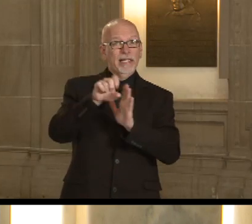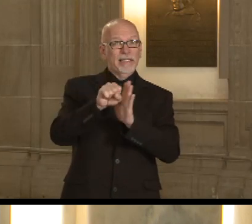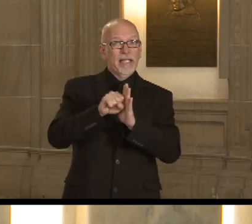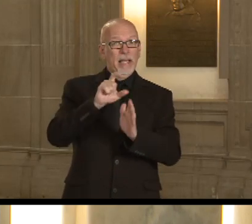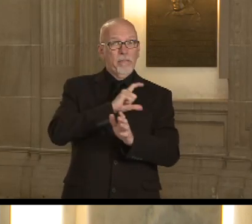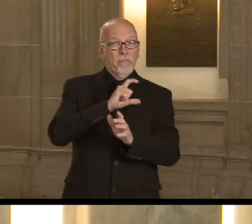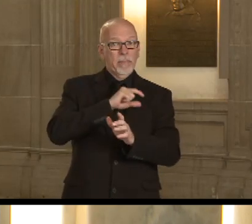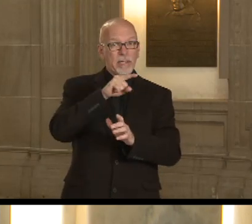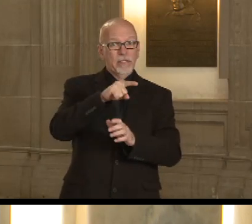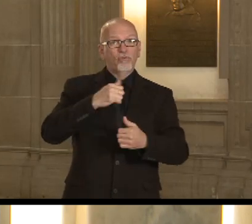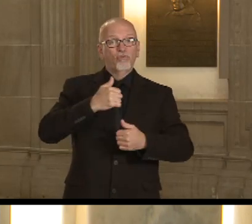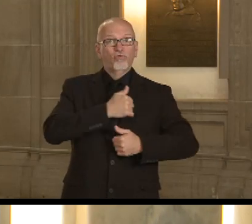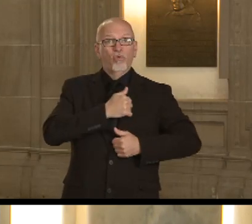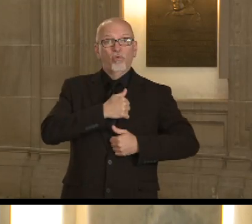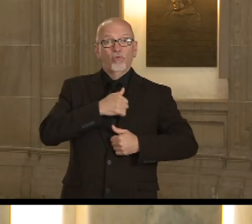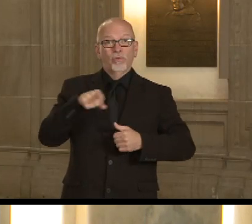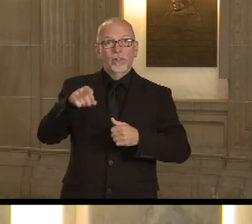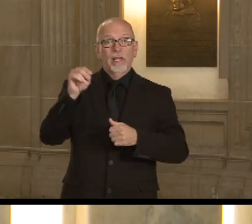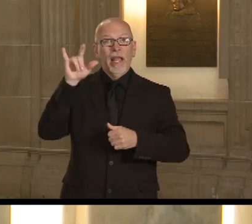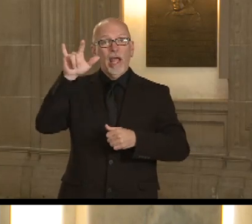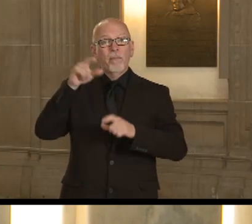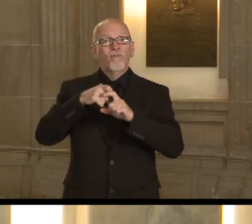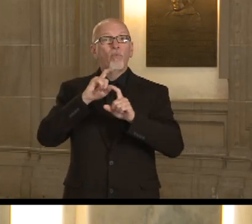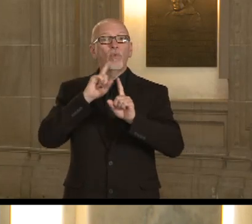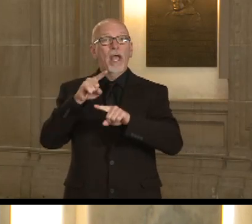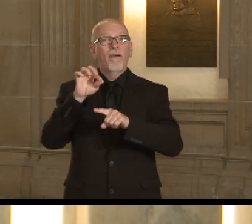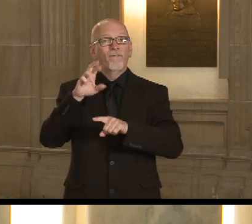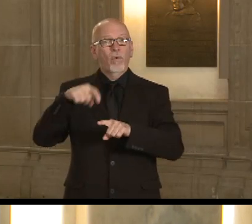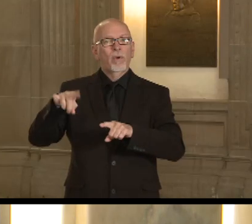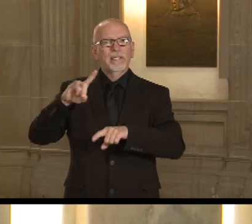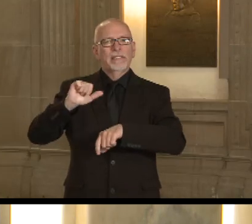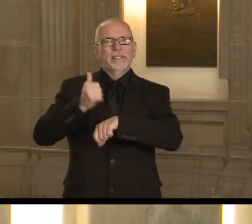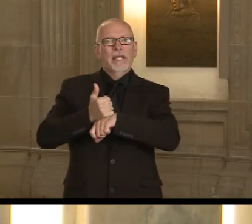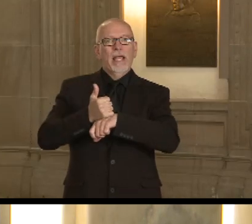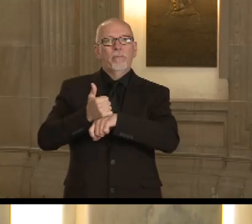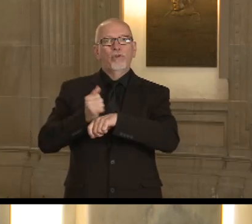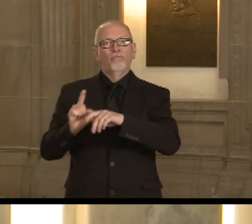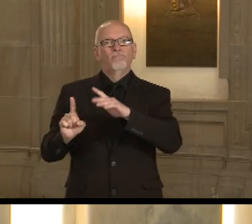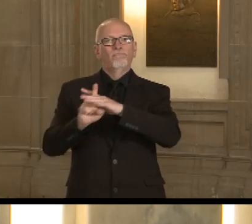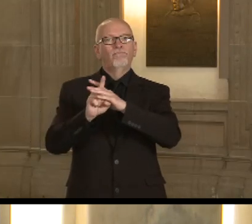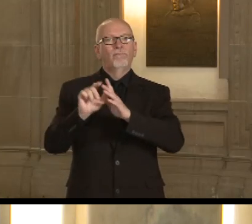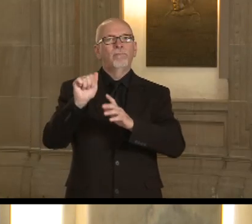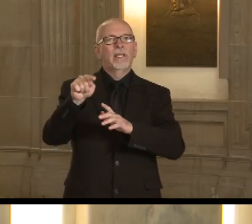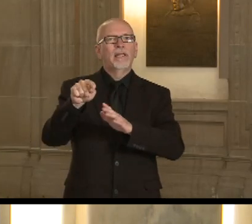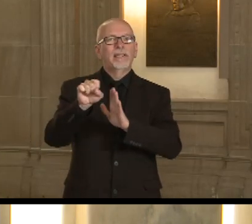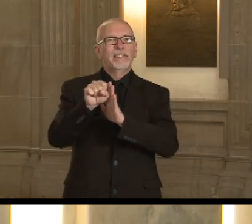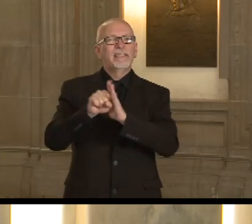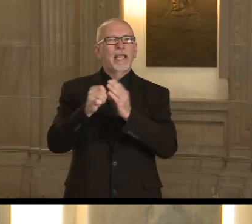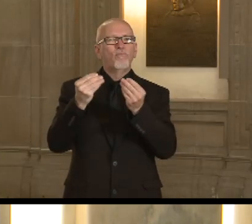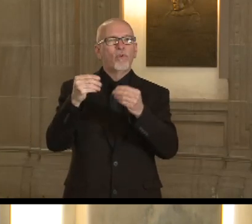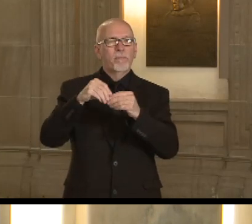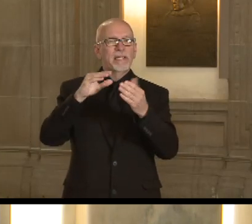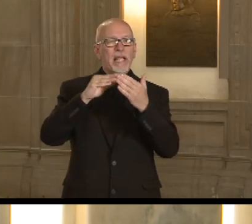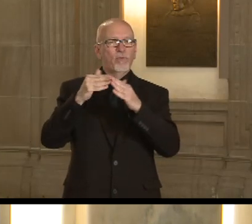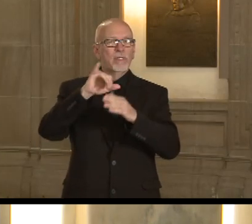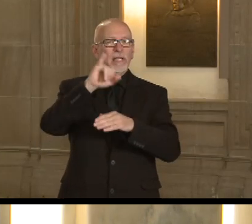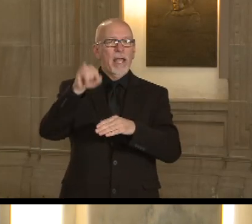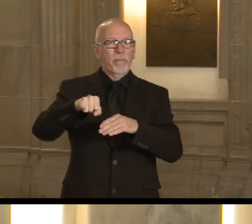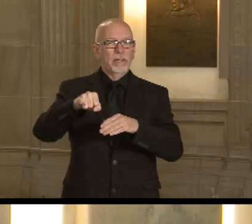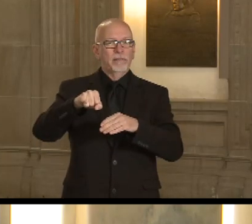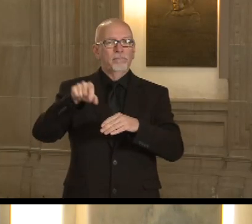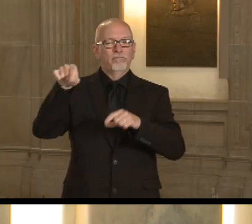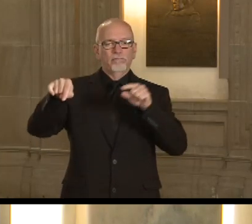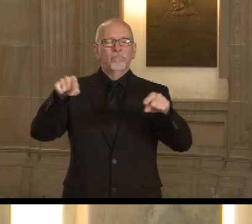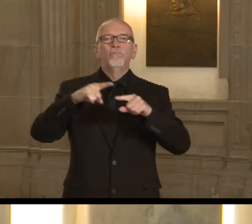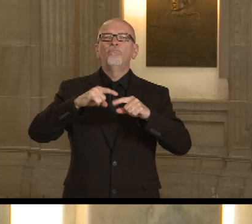Police, soldiers and airmen from the reactionary force established a presence at state properties in downtown Indianapolis